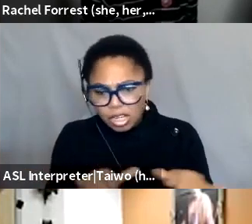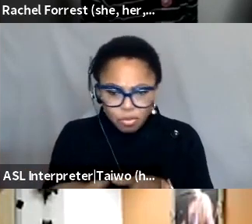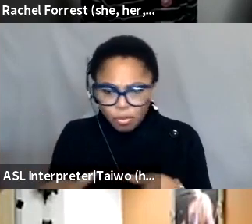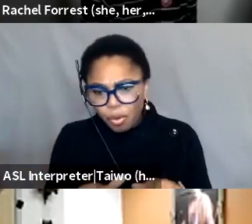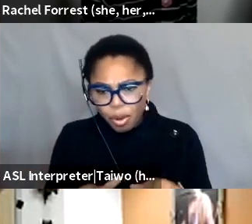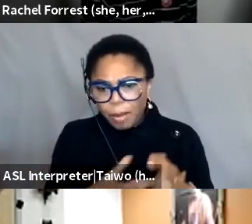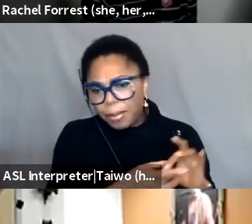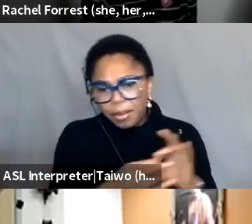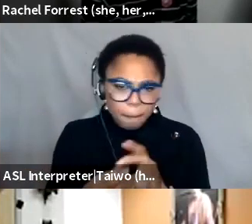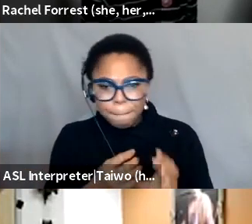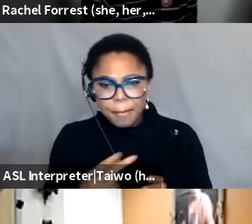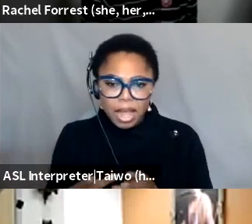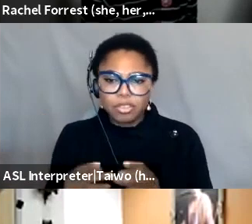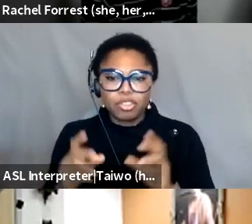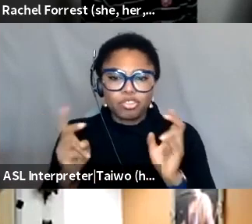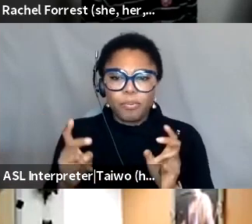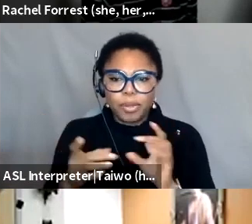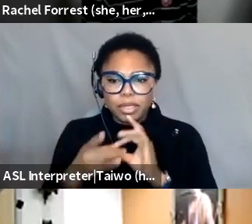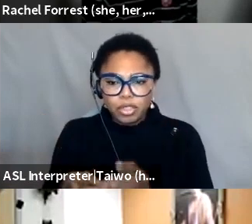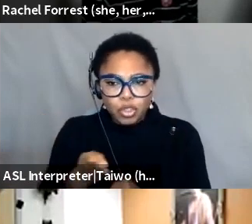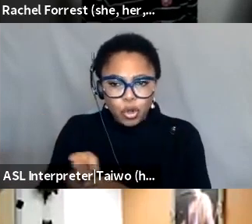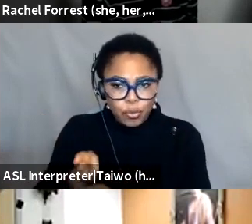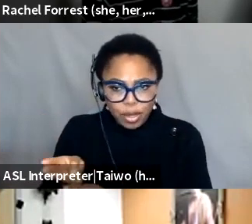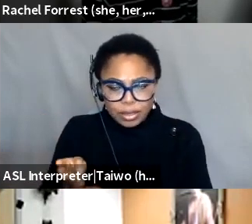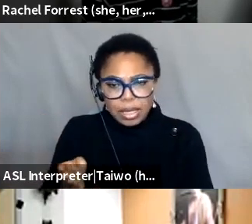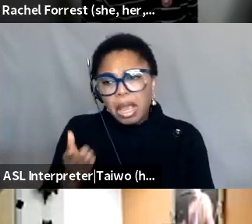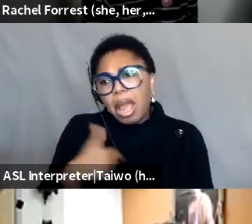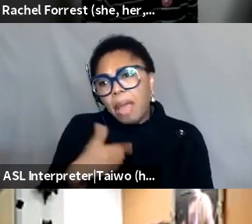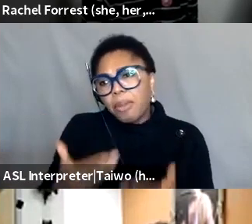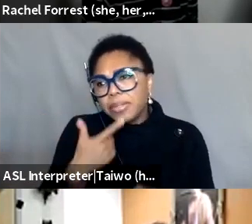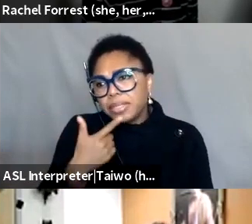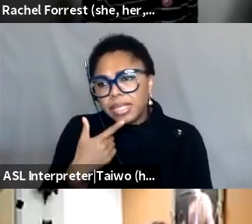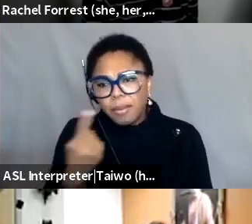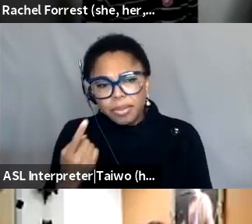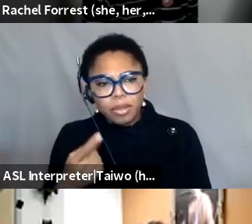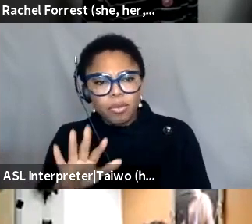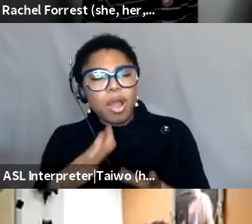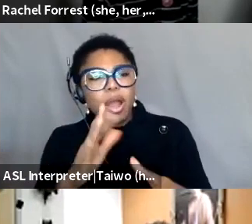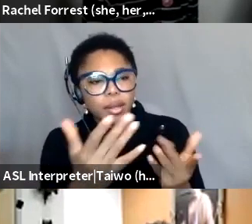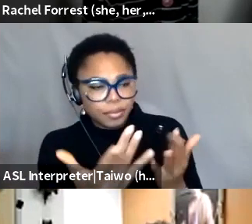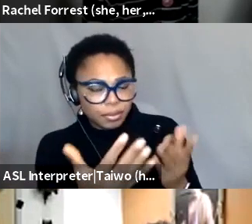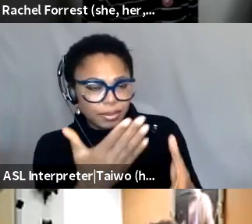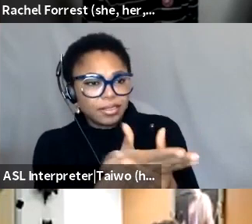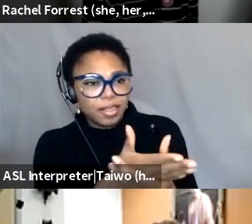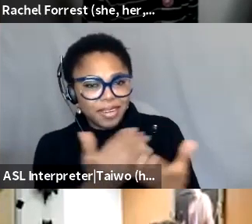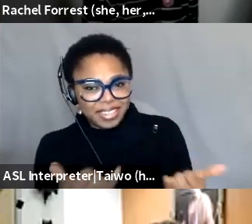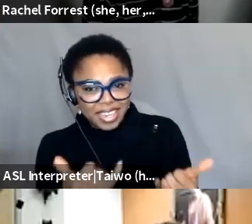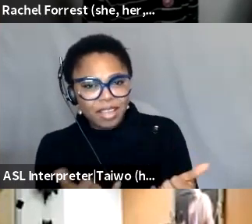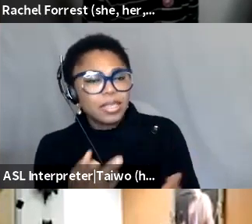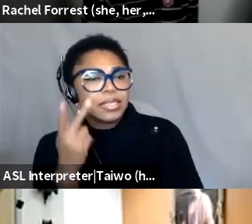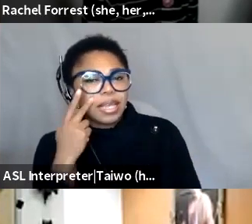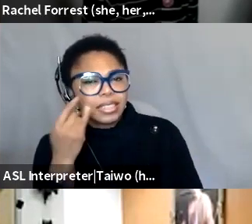back to the topic of the careers, which would, I may have said something like, you're right. Wait, I'm networking... actually going to stop you right here and see